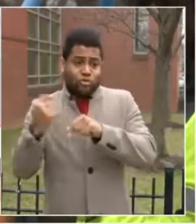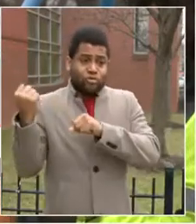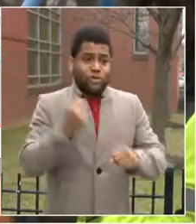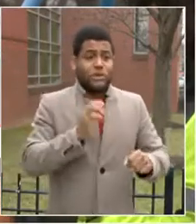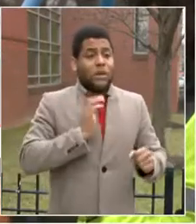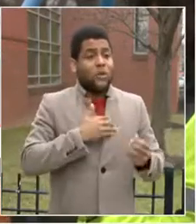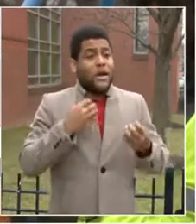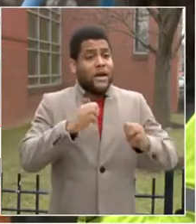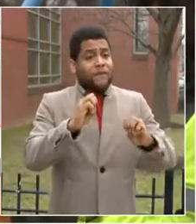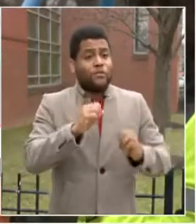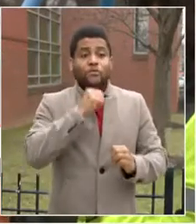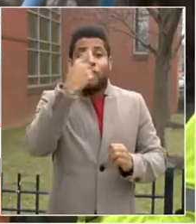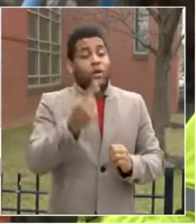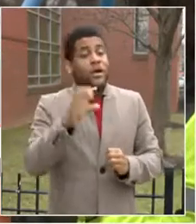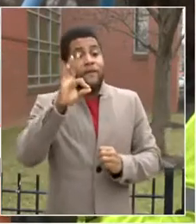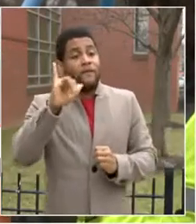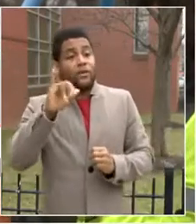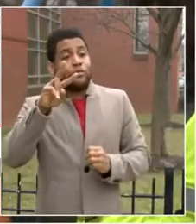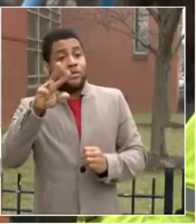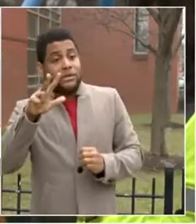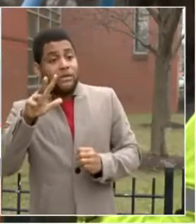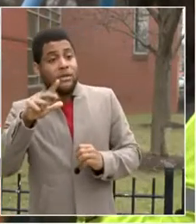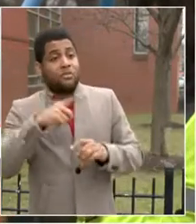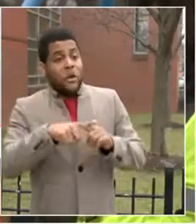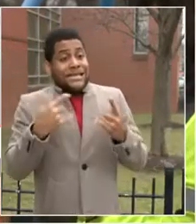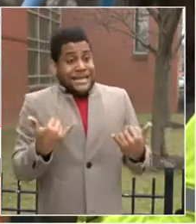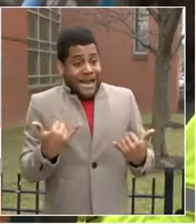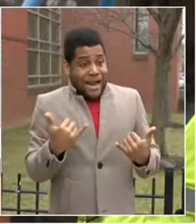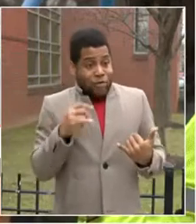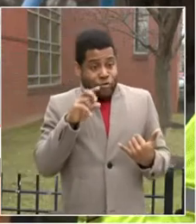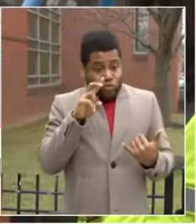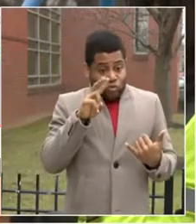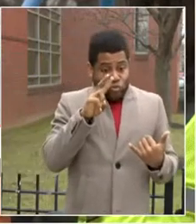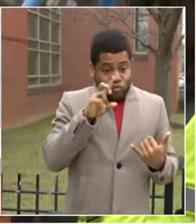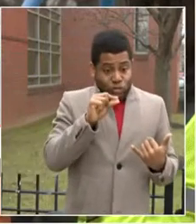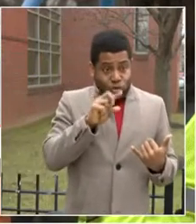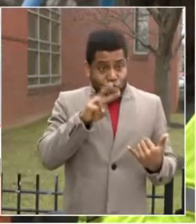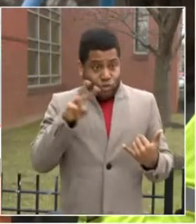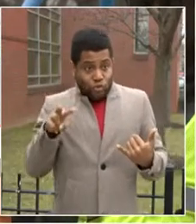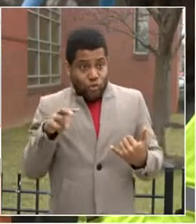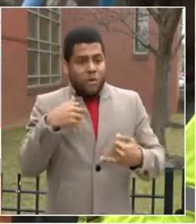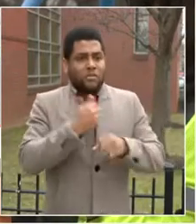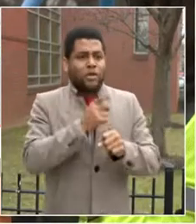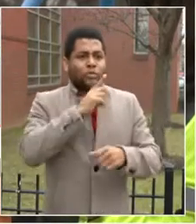in FY23, now as well, but for all of us to work together towards this effort.